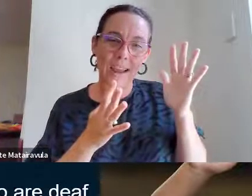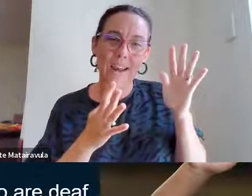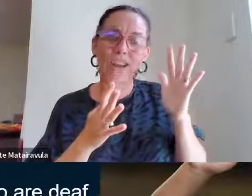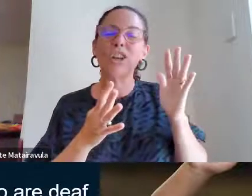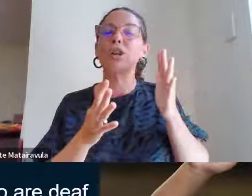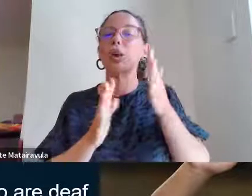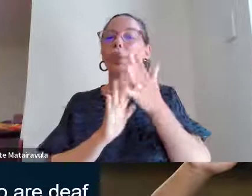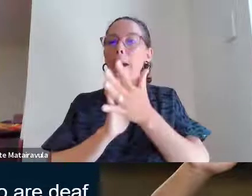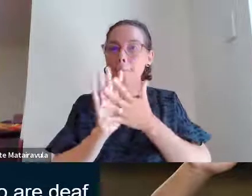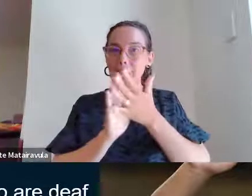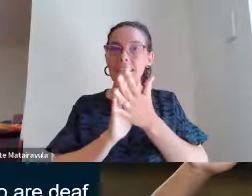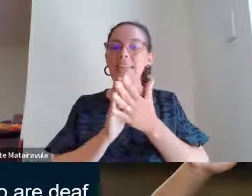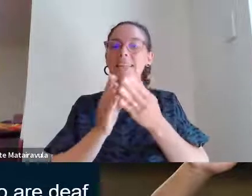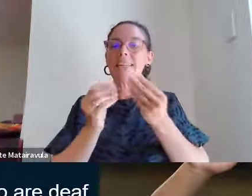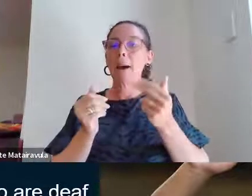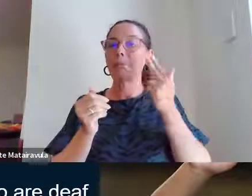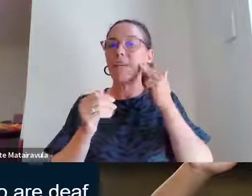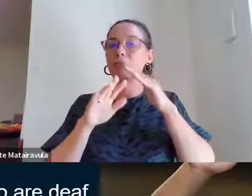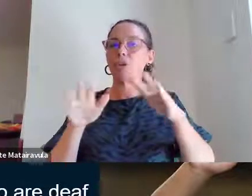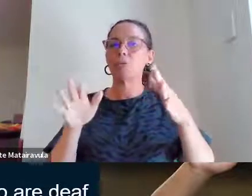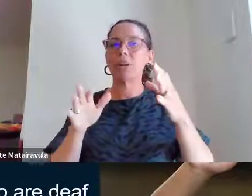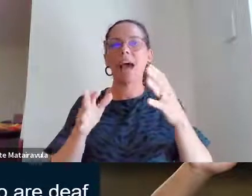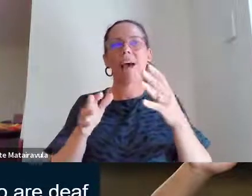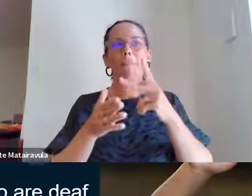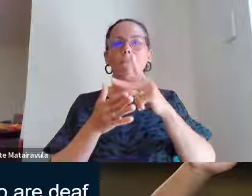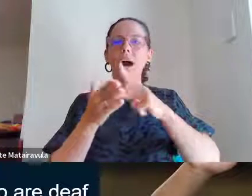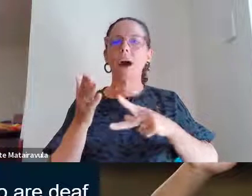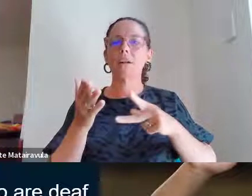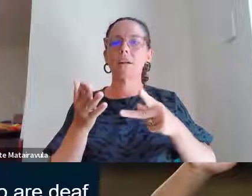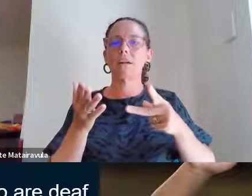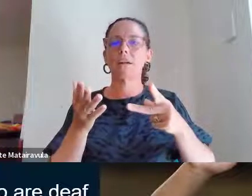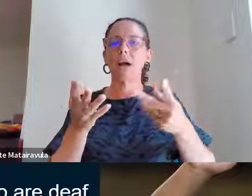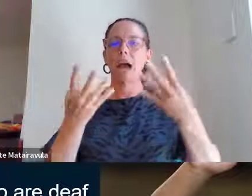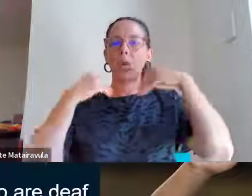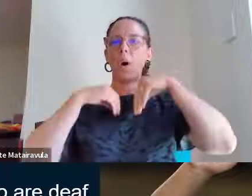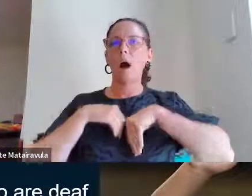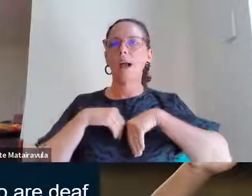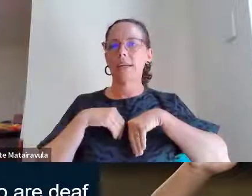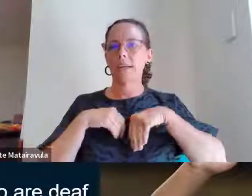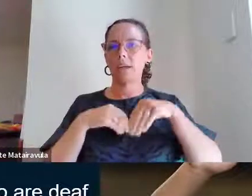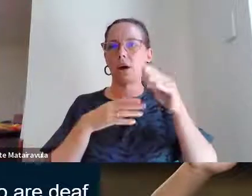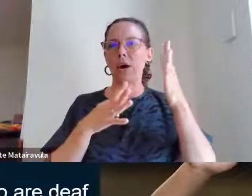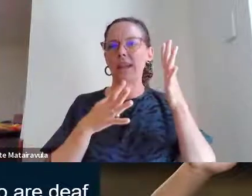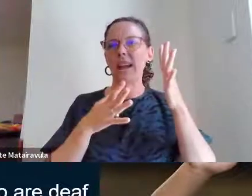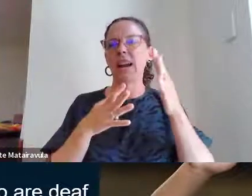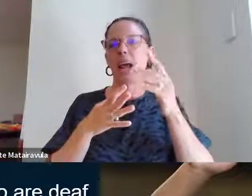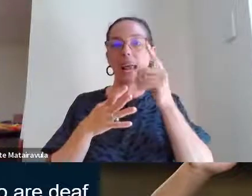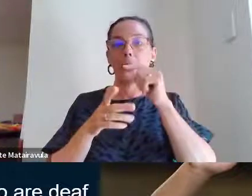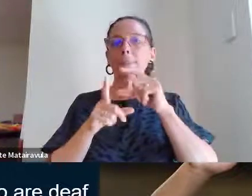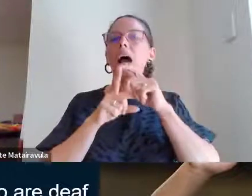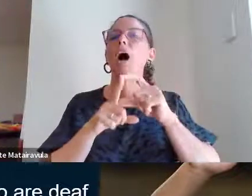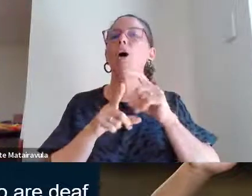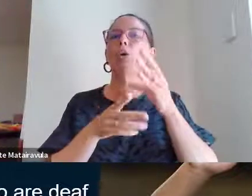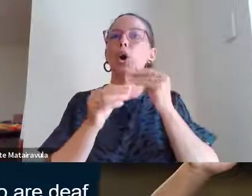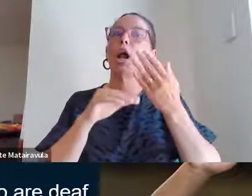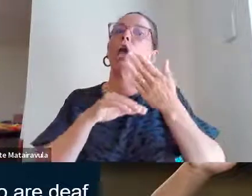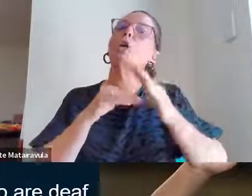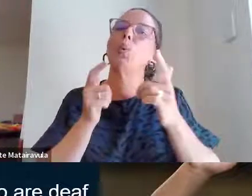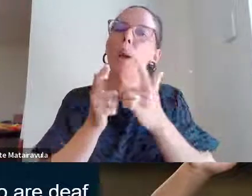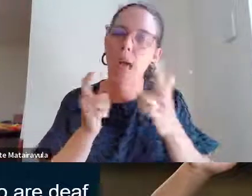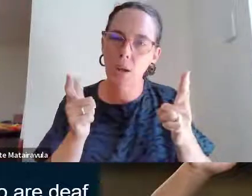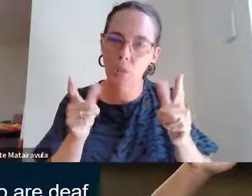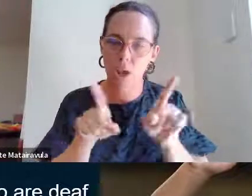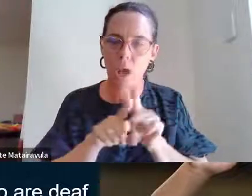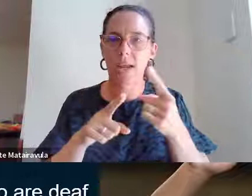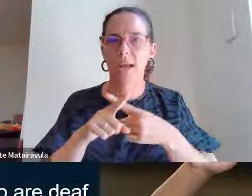time as their child. So that then means that some deaf children partly acquire Auslan, and